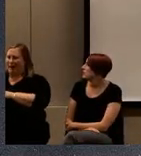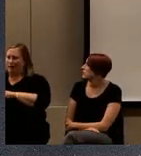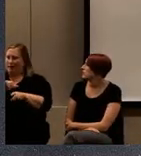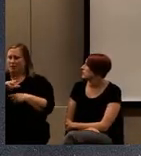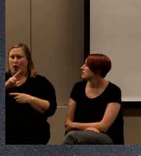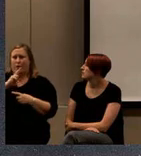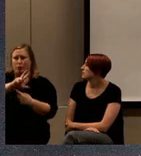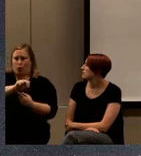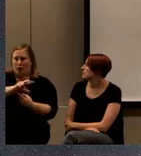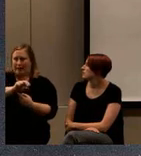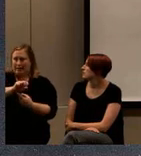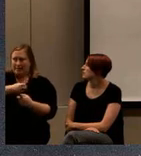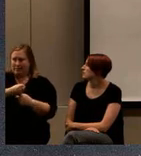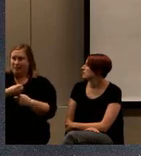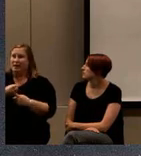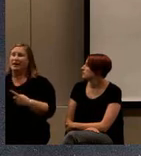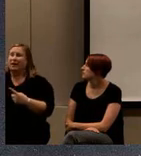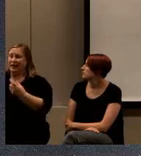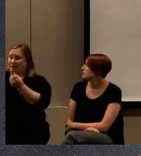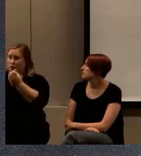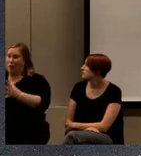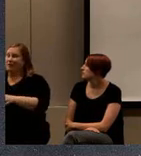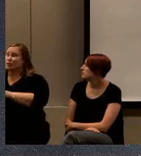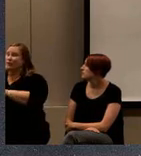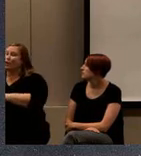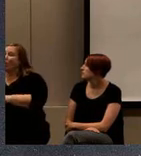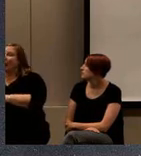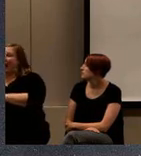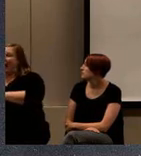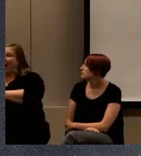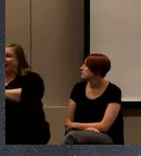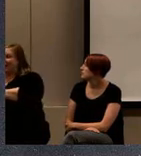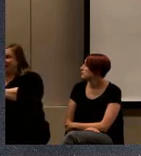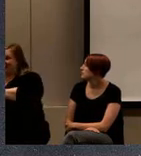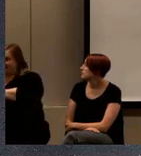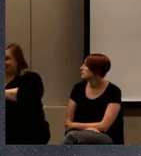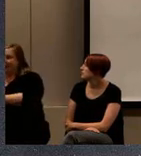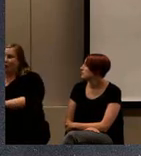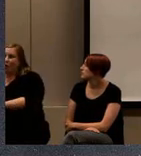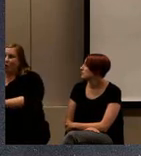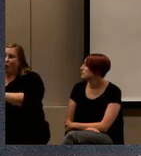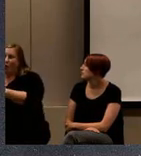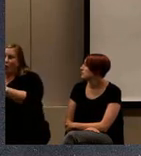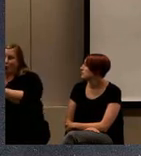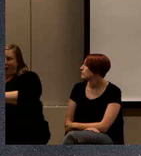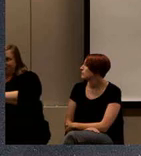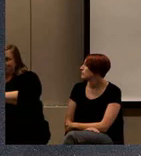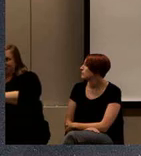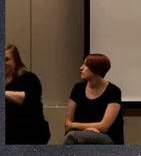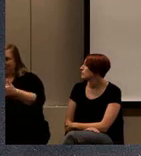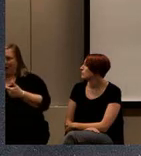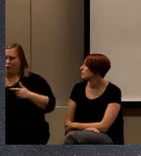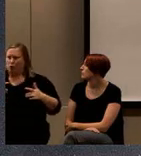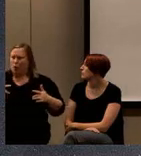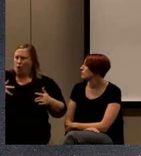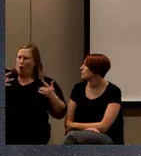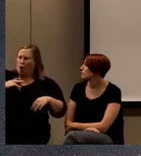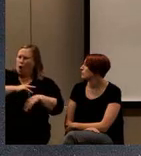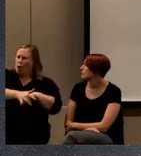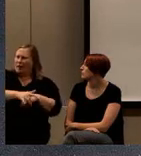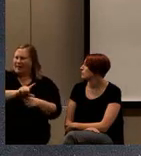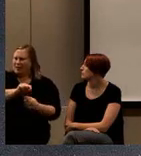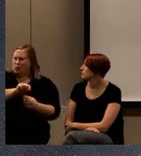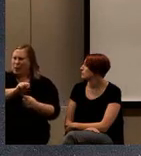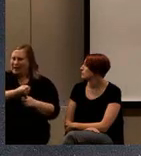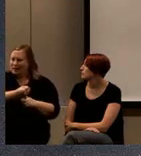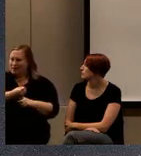30s. Drivers in their mid to late 80s have a lower crash rate than drivers in their early 20s. And drivers in